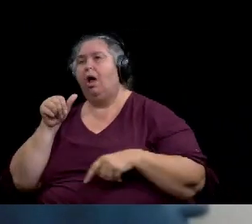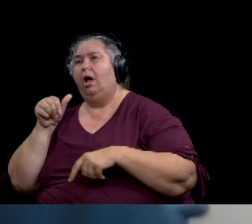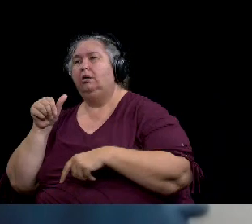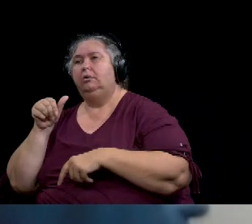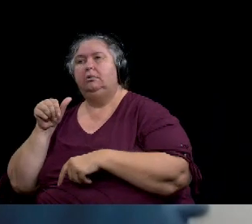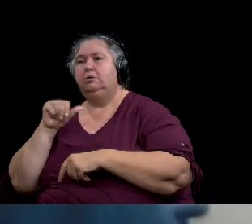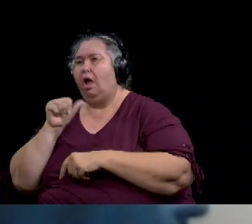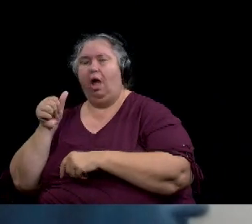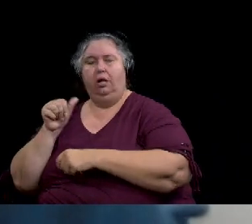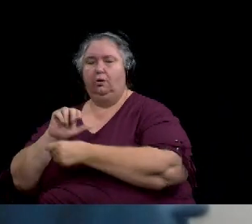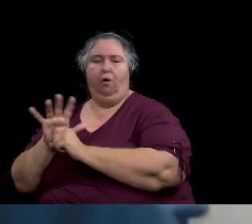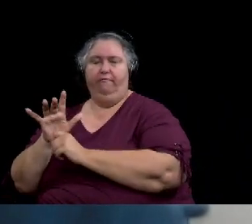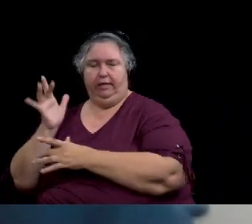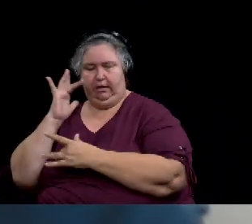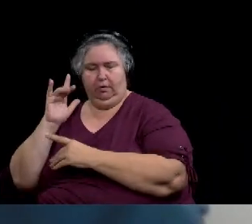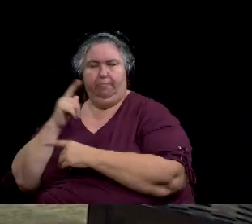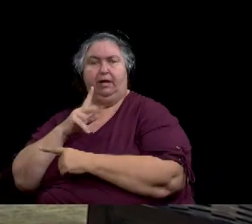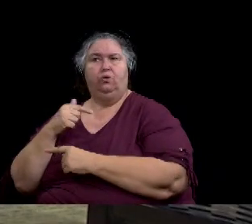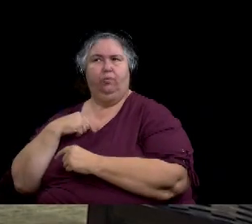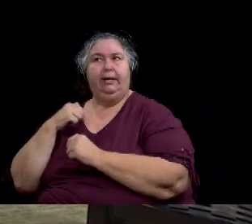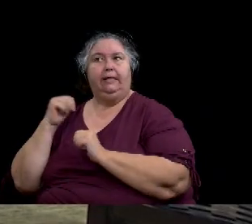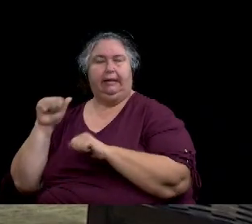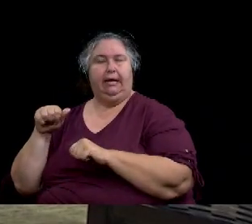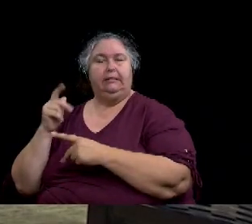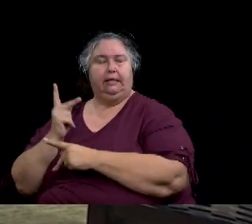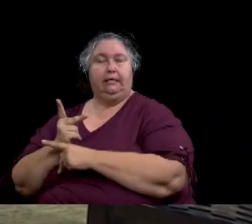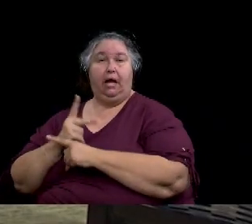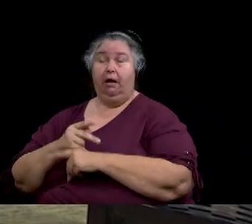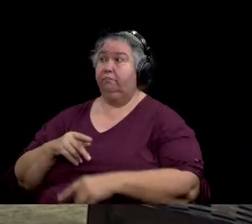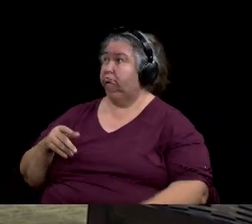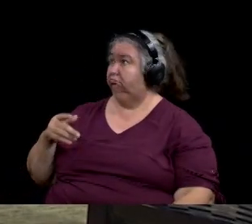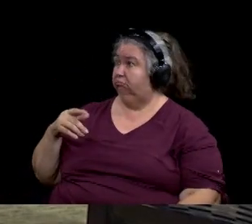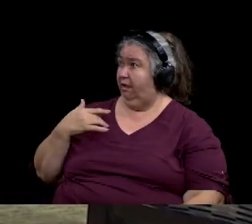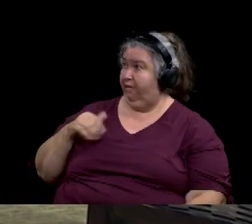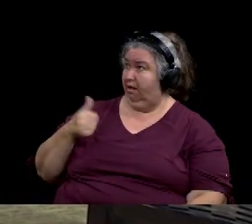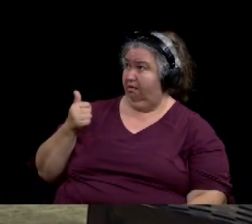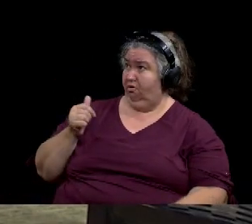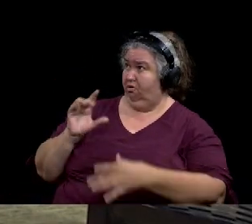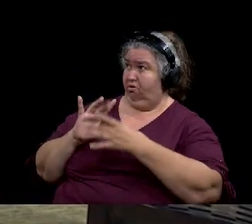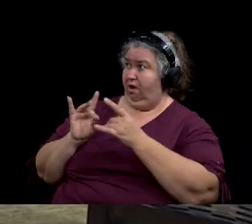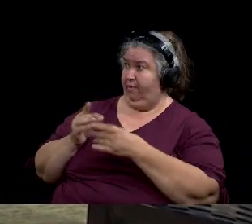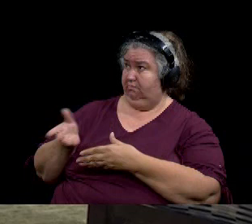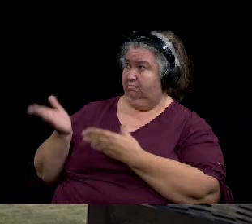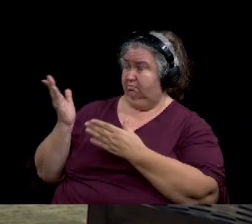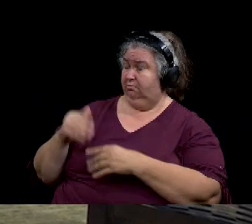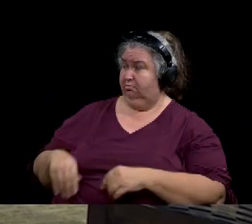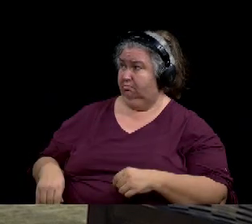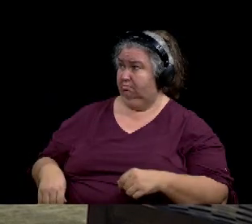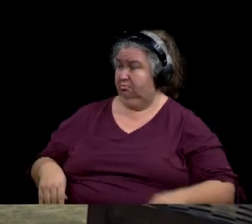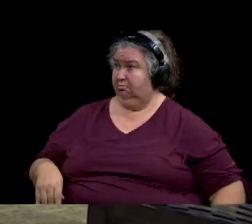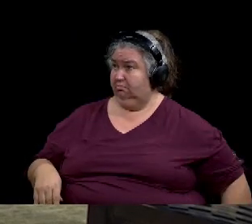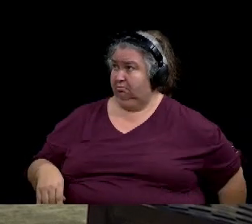COVID patients. Okay. Thank you. Judge, any further comment on that issue?